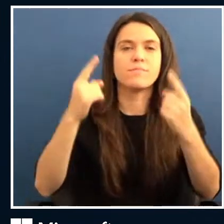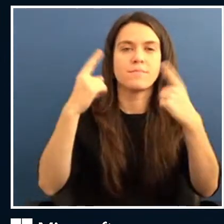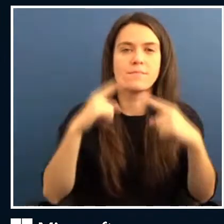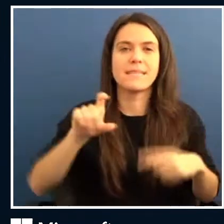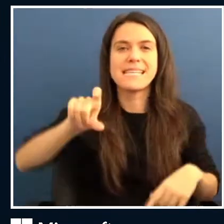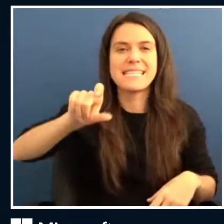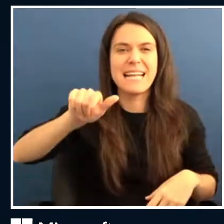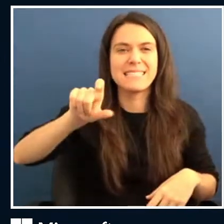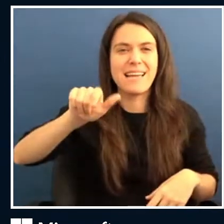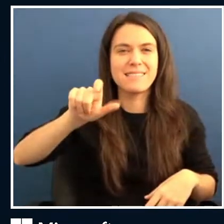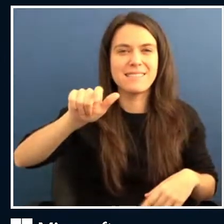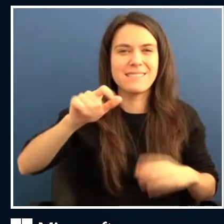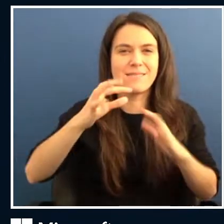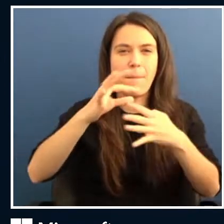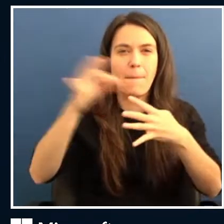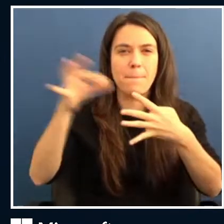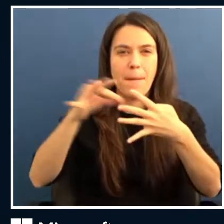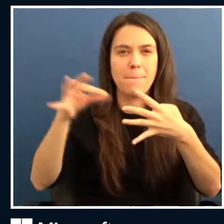so